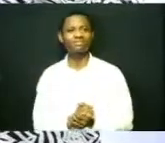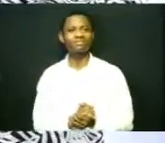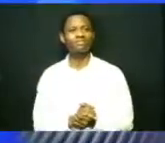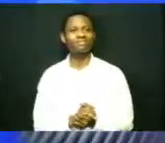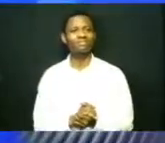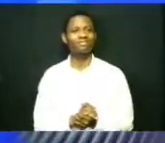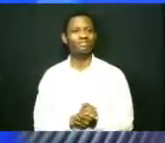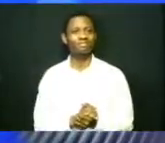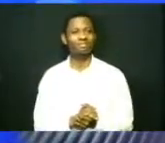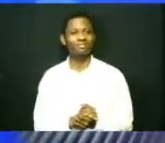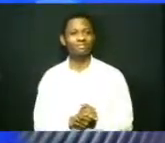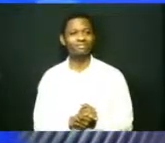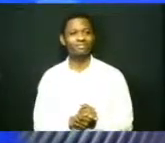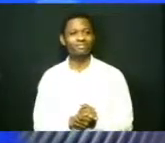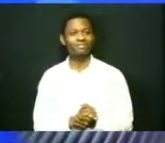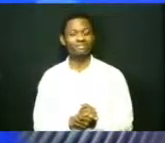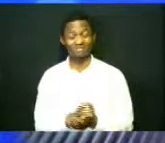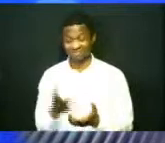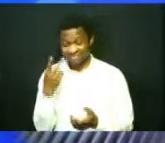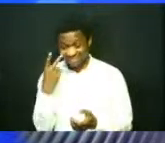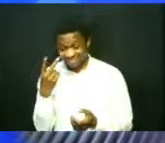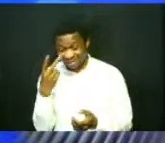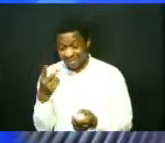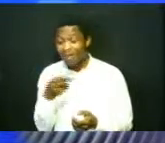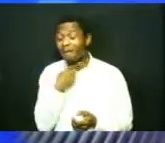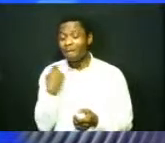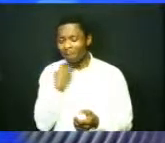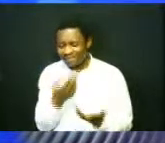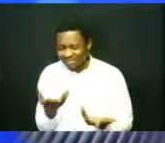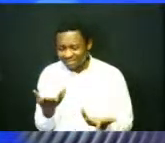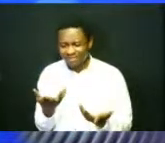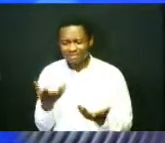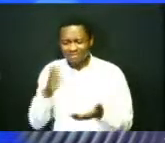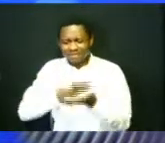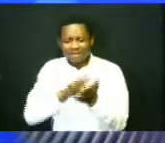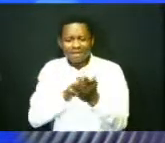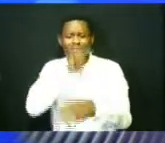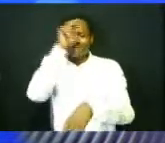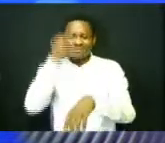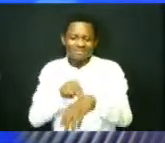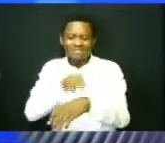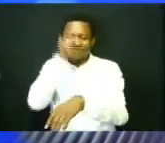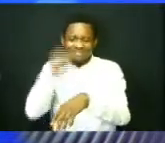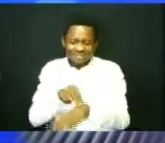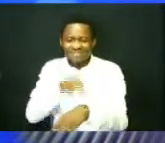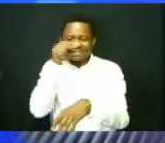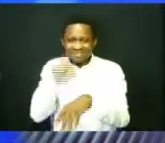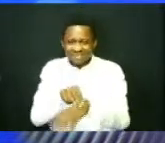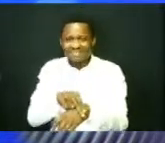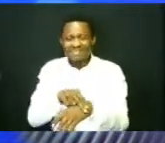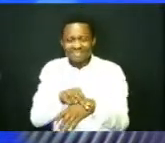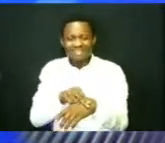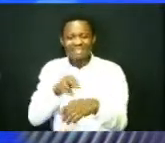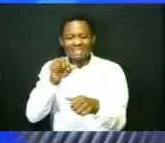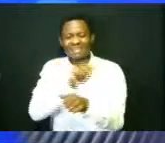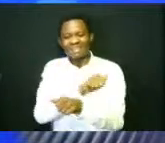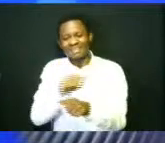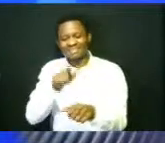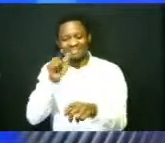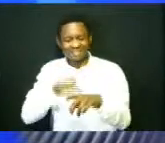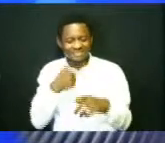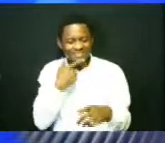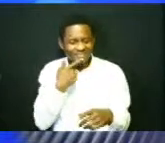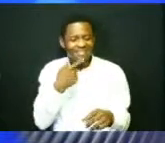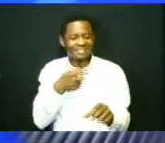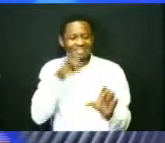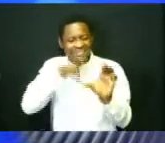You observe that Pastor Arno is so much engrossed in it that whenever he says the chairman of the Church of Pentecost, then we are ready